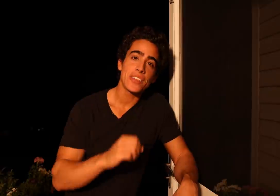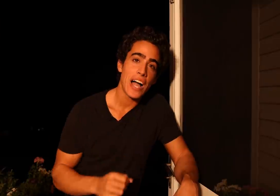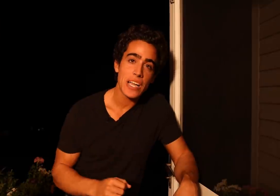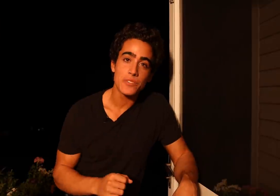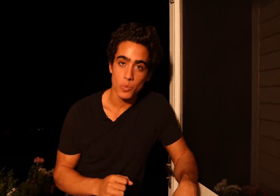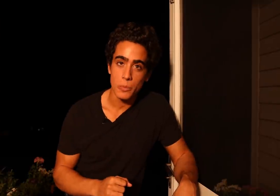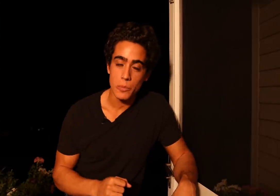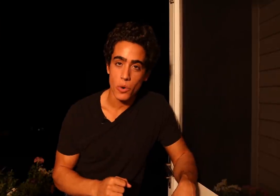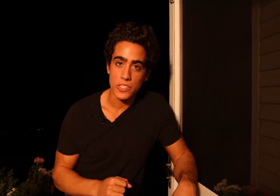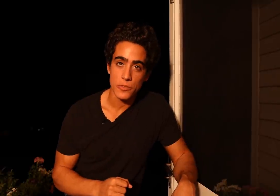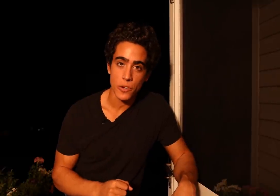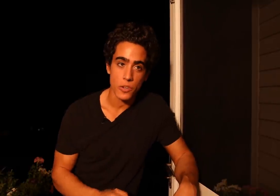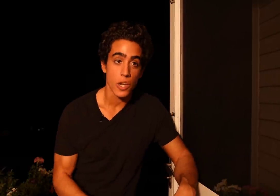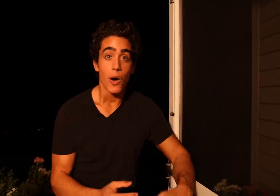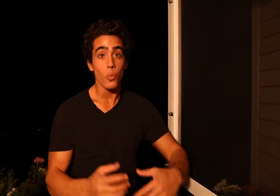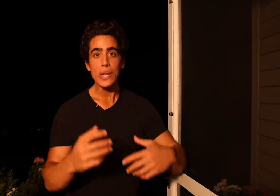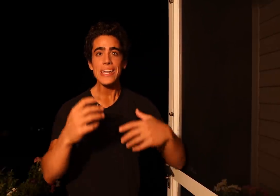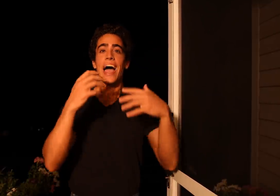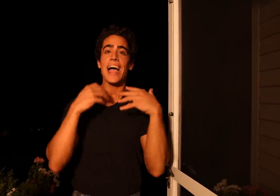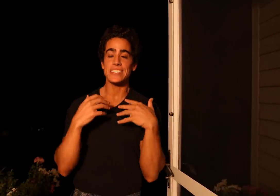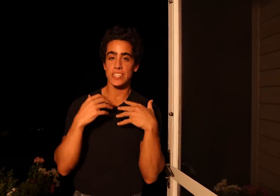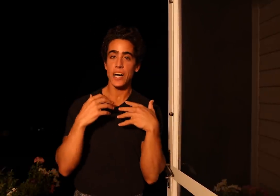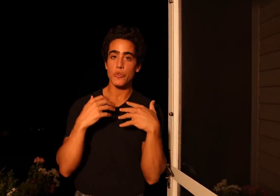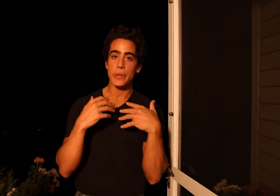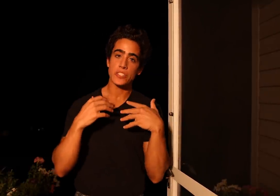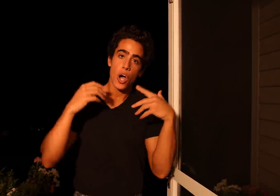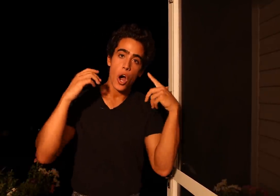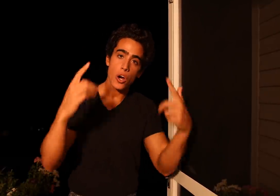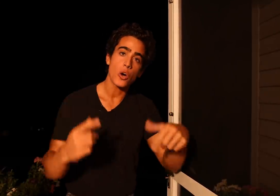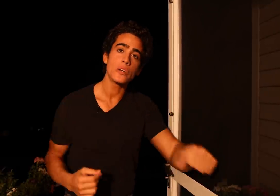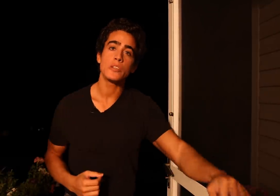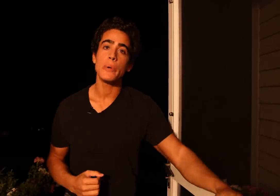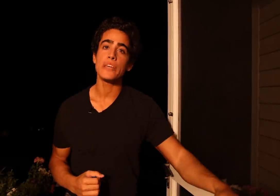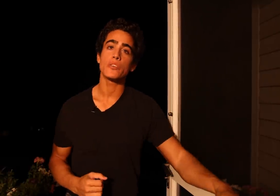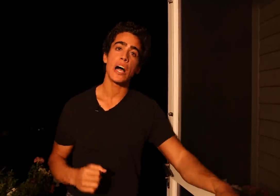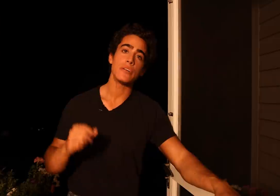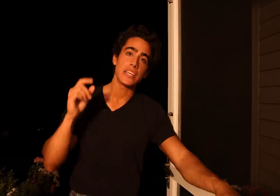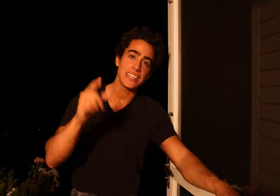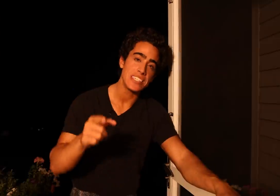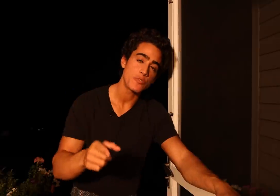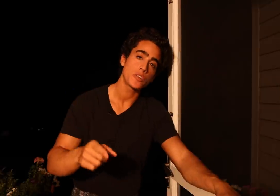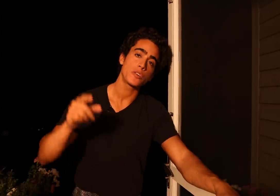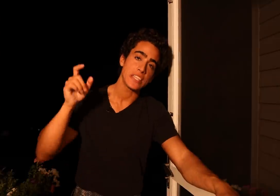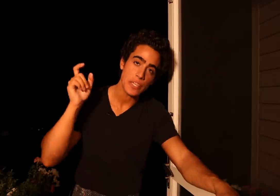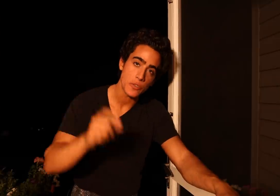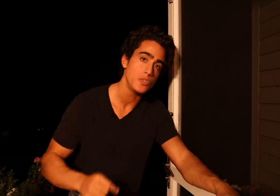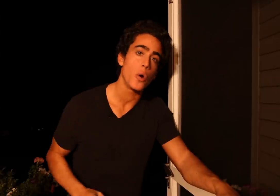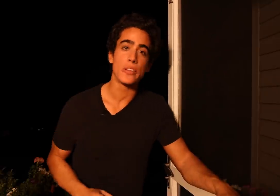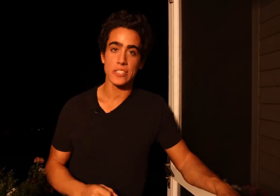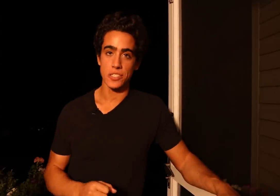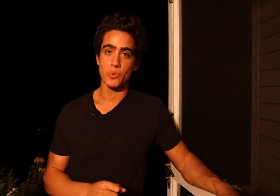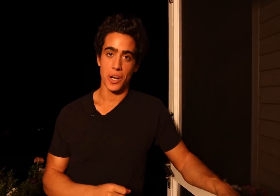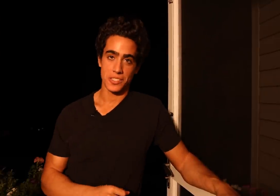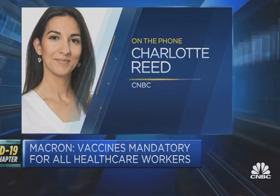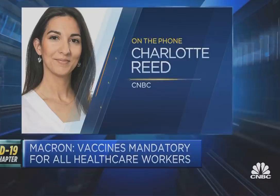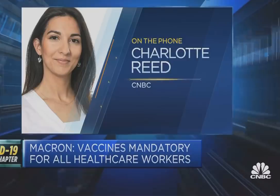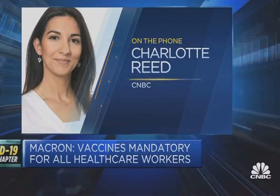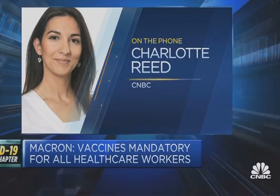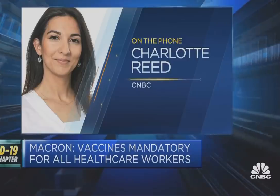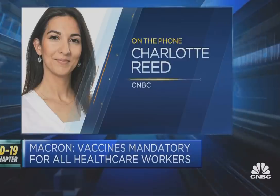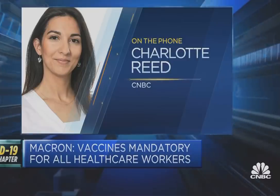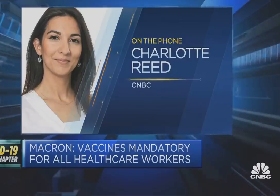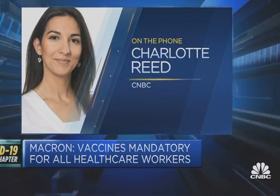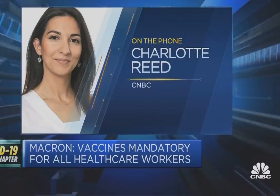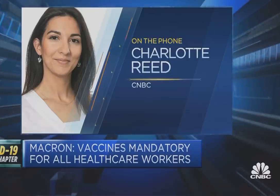their lives will be more difficult we as the government are going to make your lives difficult if you don't listen to us